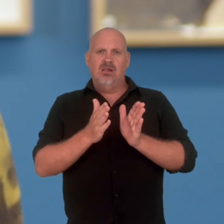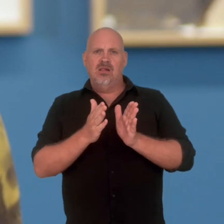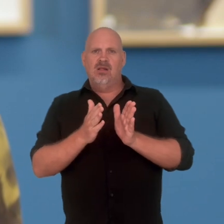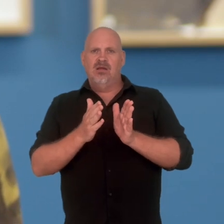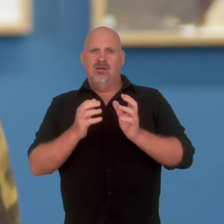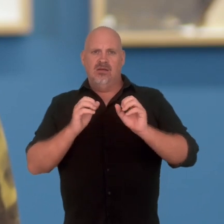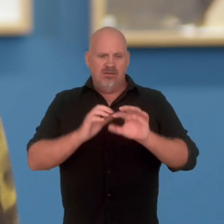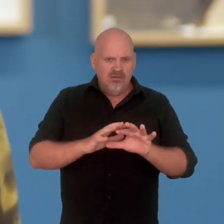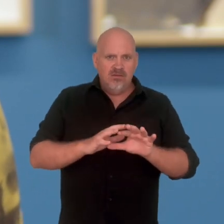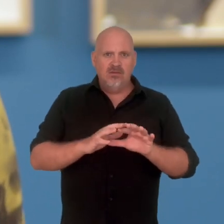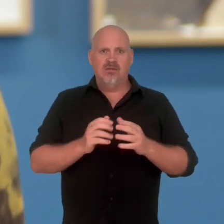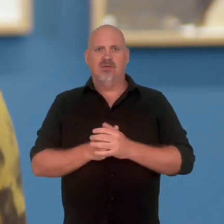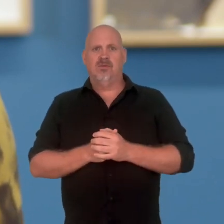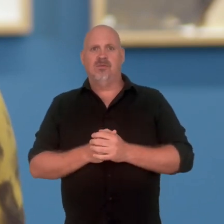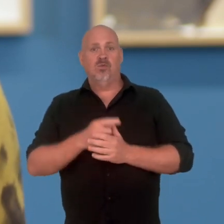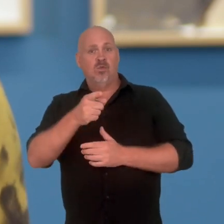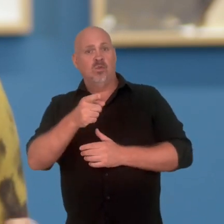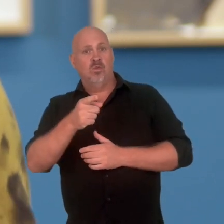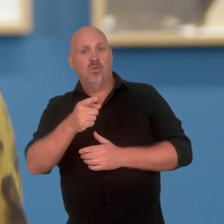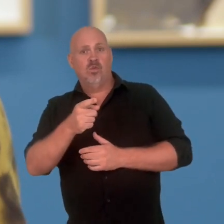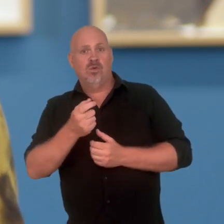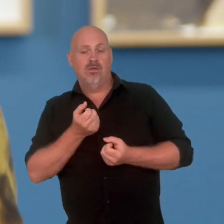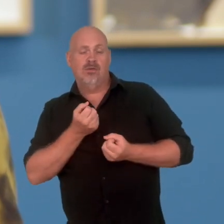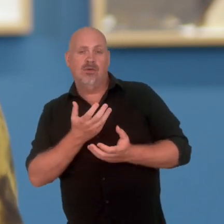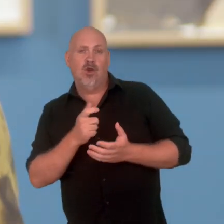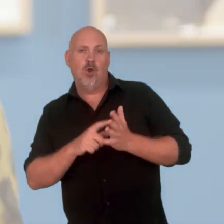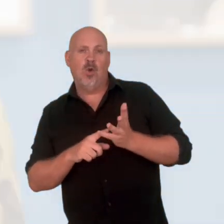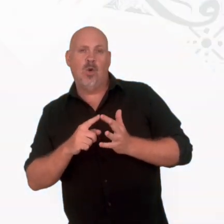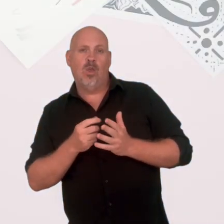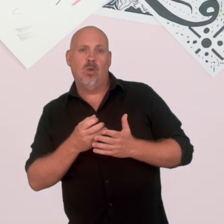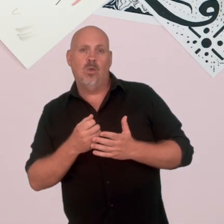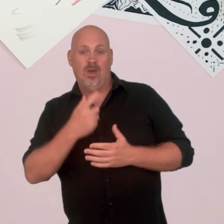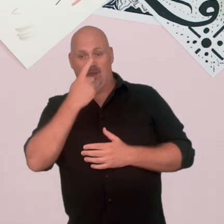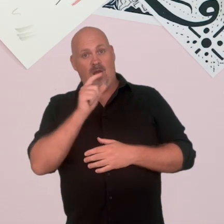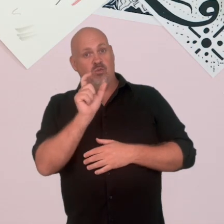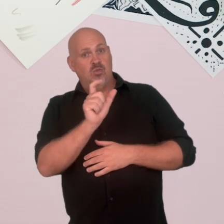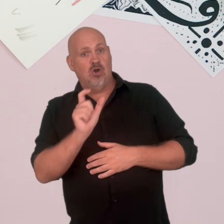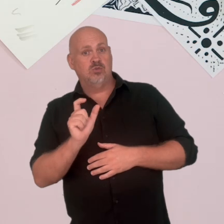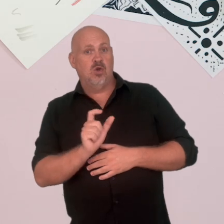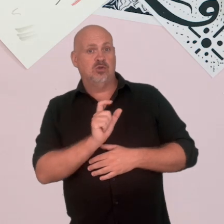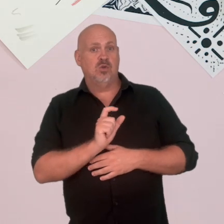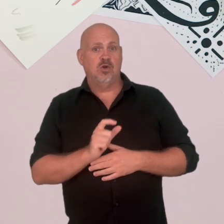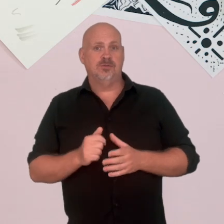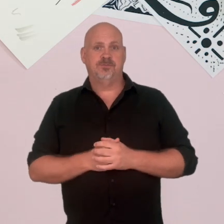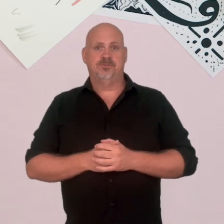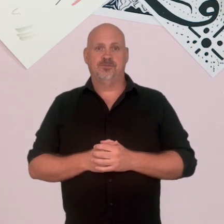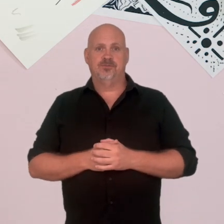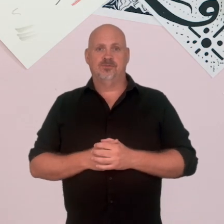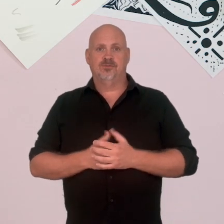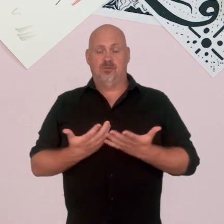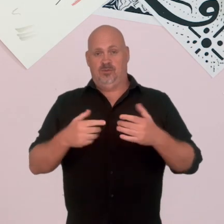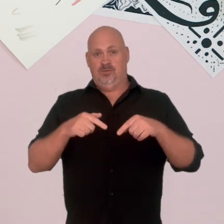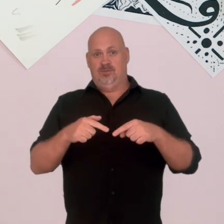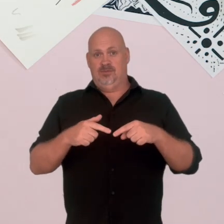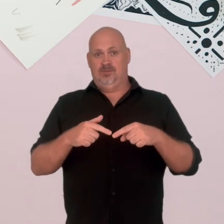going to offer any more clues, like we said, you could even use text. So at this stage, we've thought about